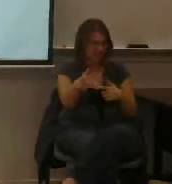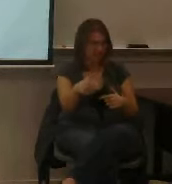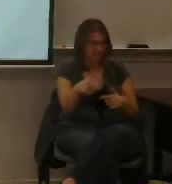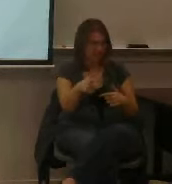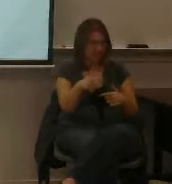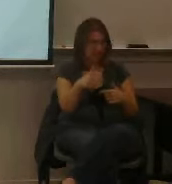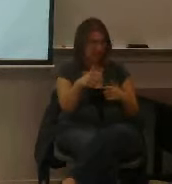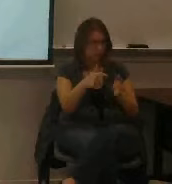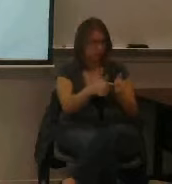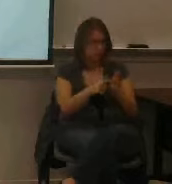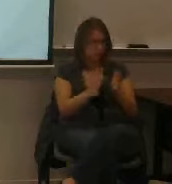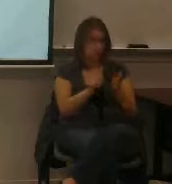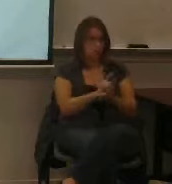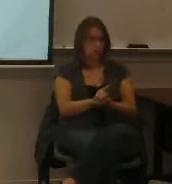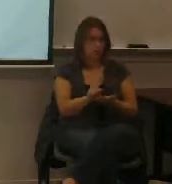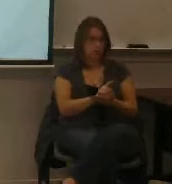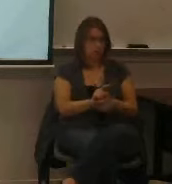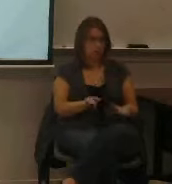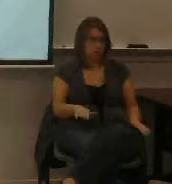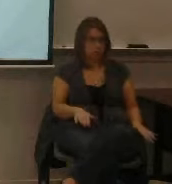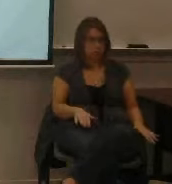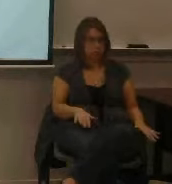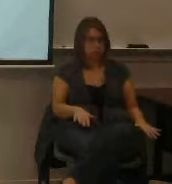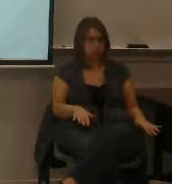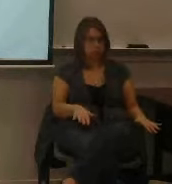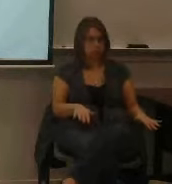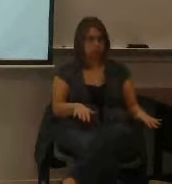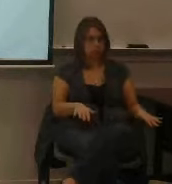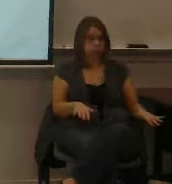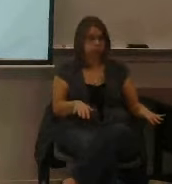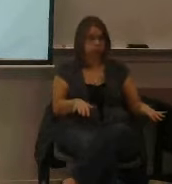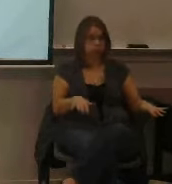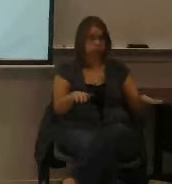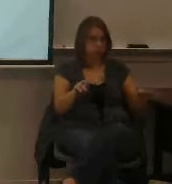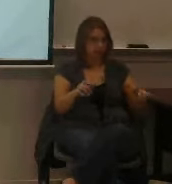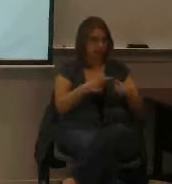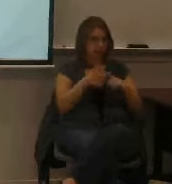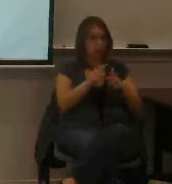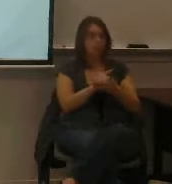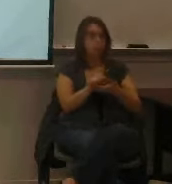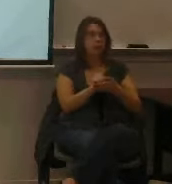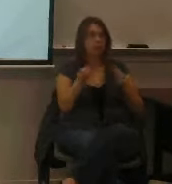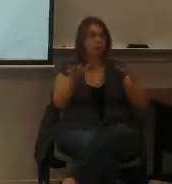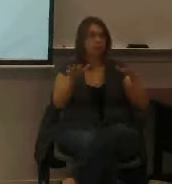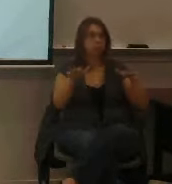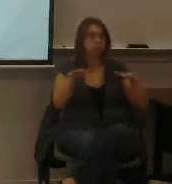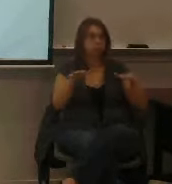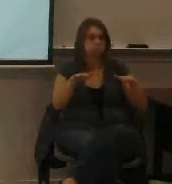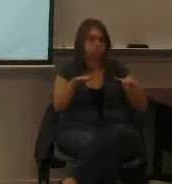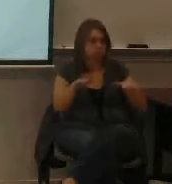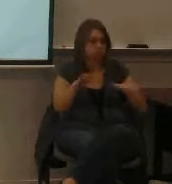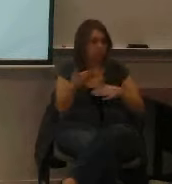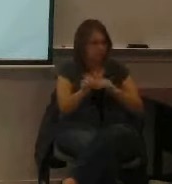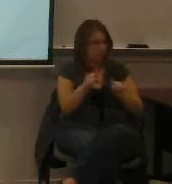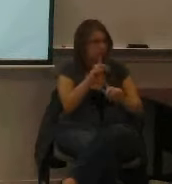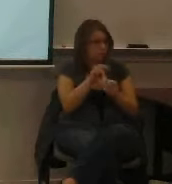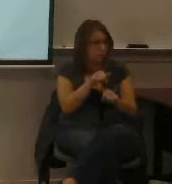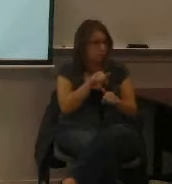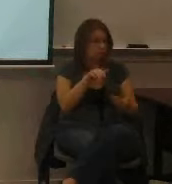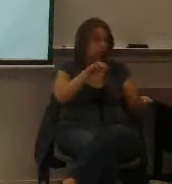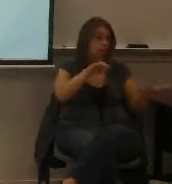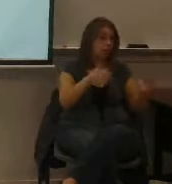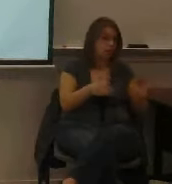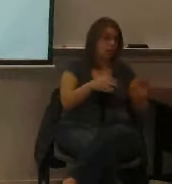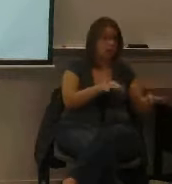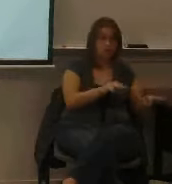takes weeks to come up and weeks to go back down. So the fish can respond to that. And in contrast, a